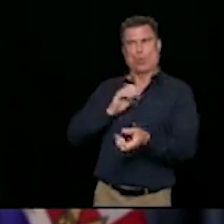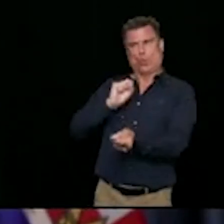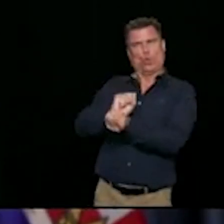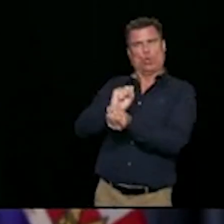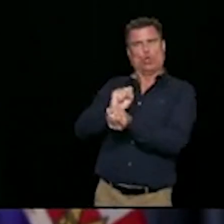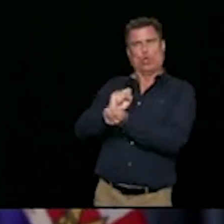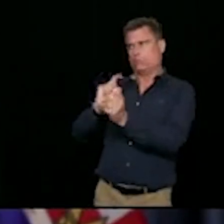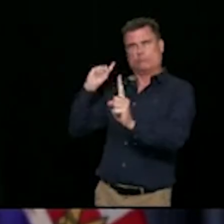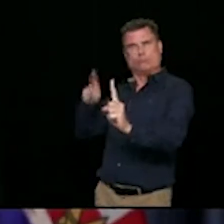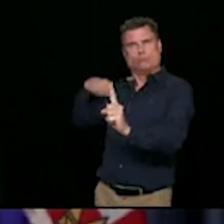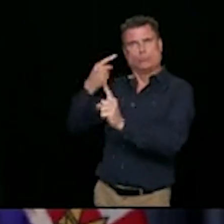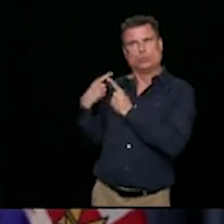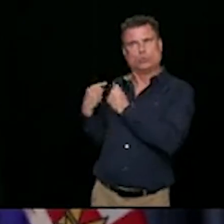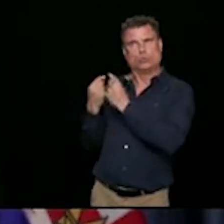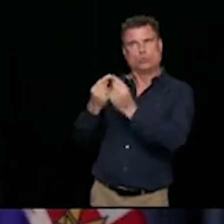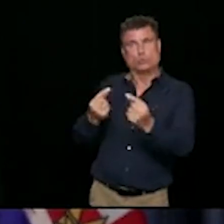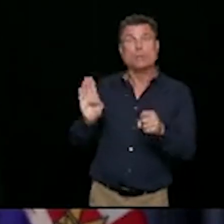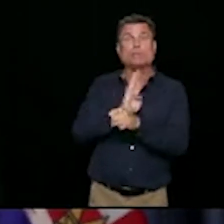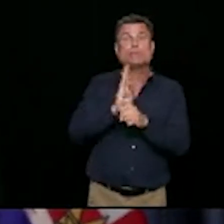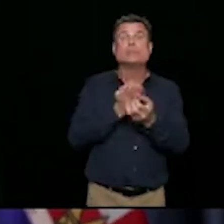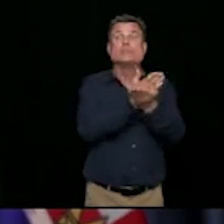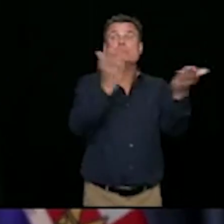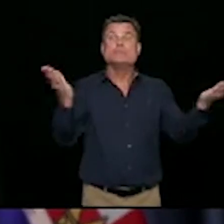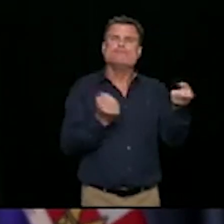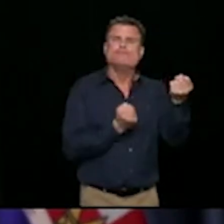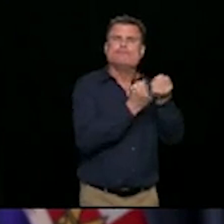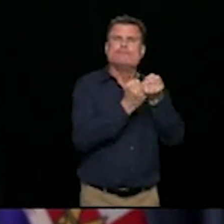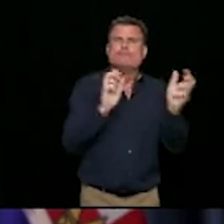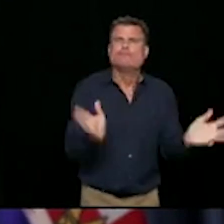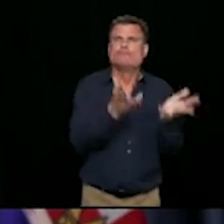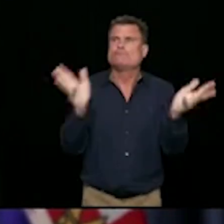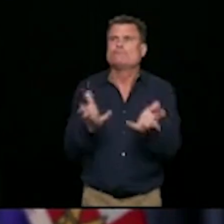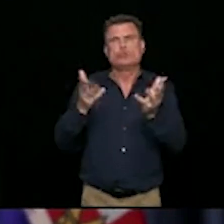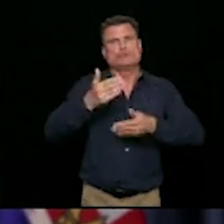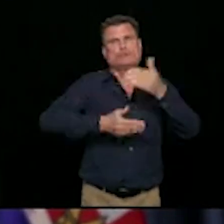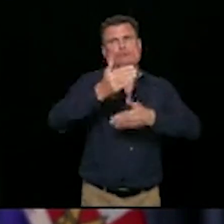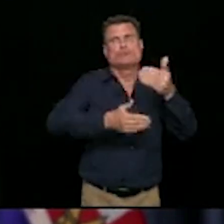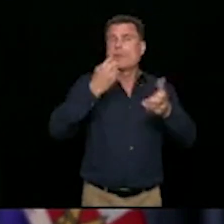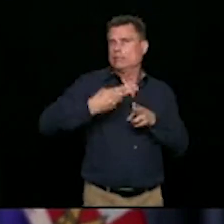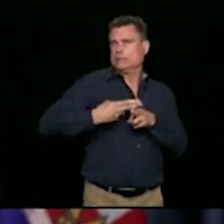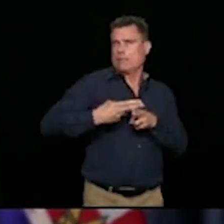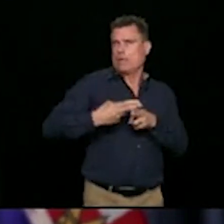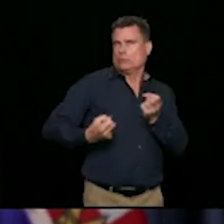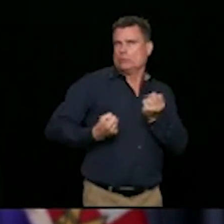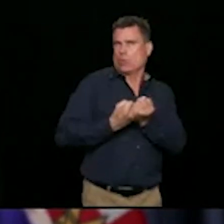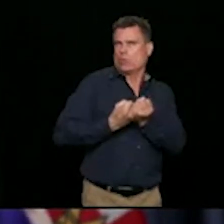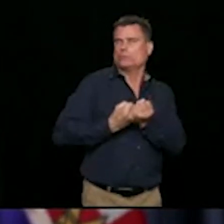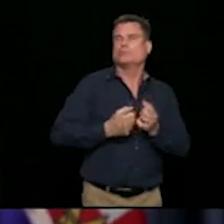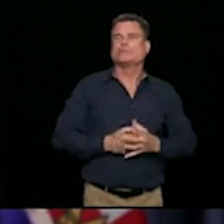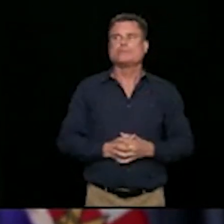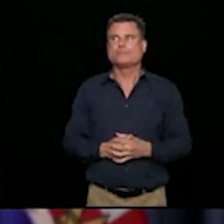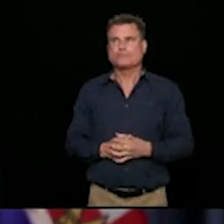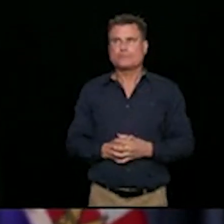I have scheduled this briefing to highlight the work we are doing to make it easier for businesses to extend the length of temporary